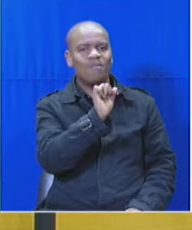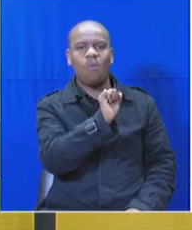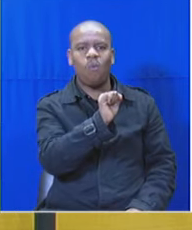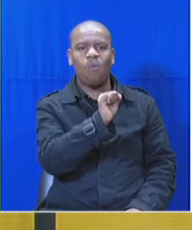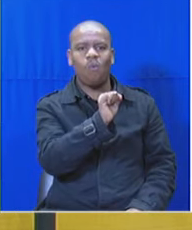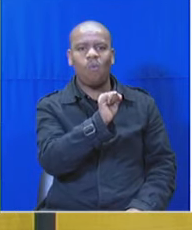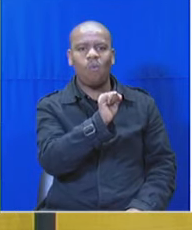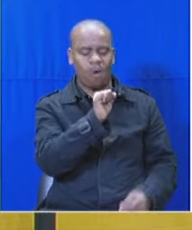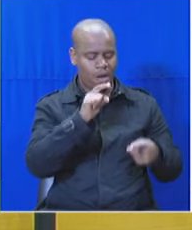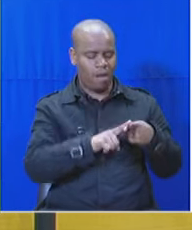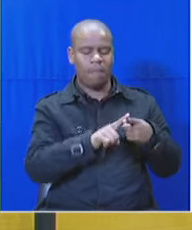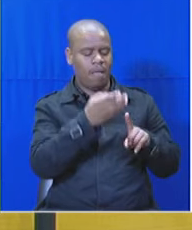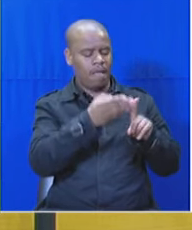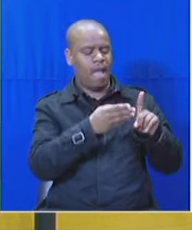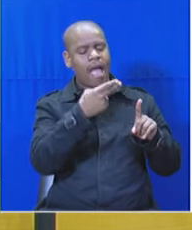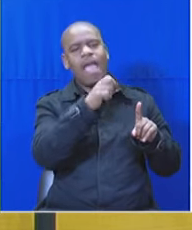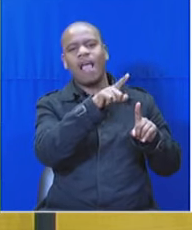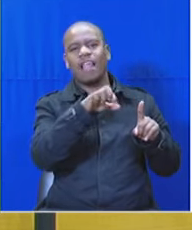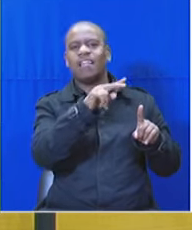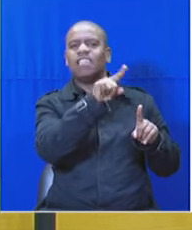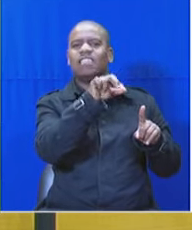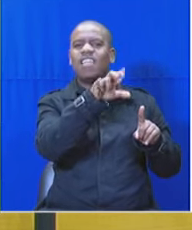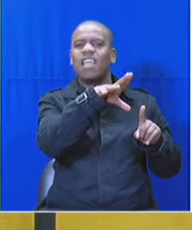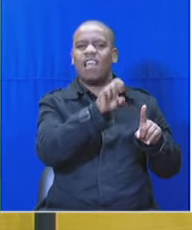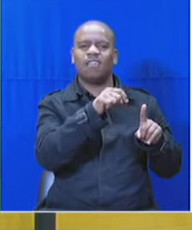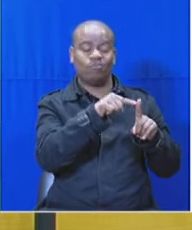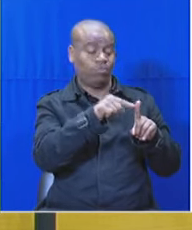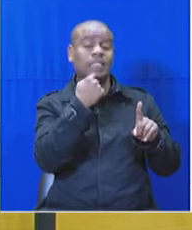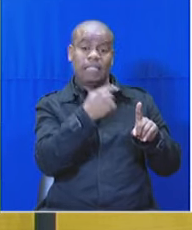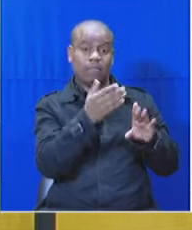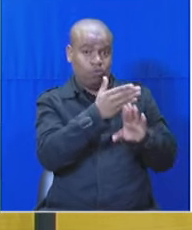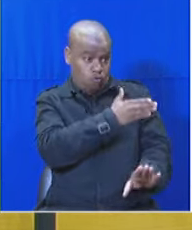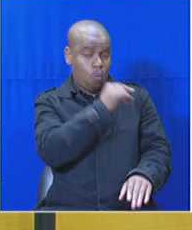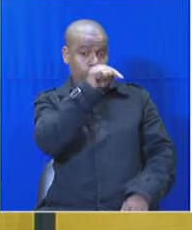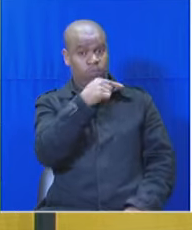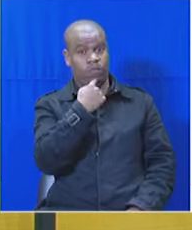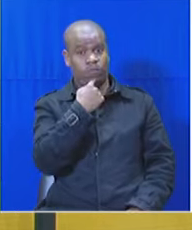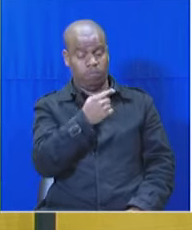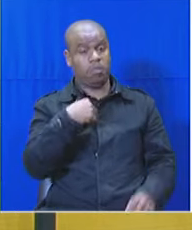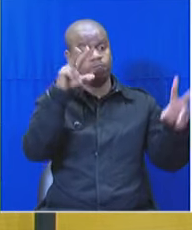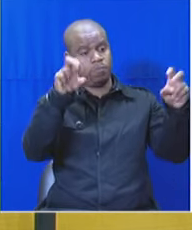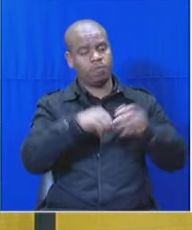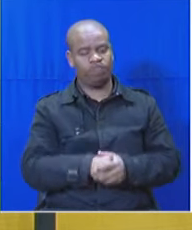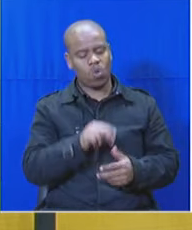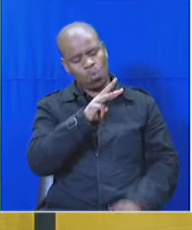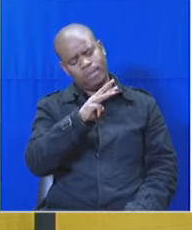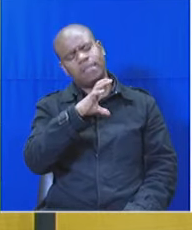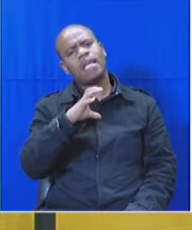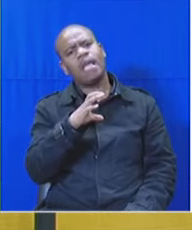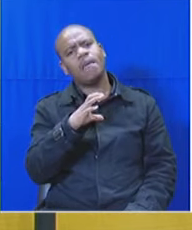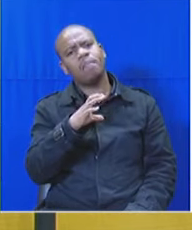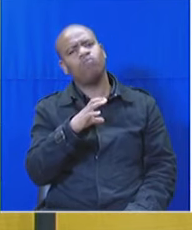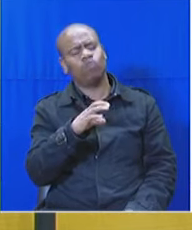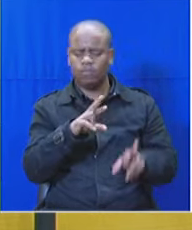leader, Helen Zille, who had this to say. I quote her, "The Western Cape is prepared to